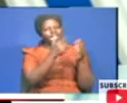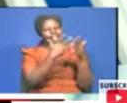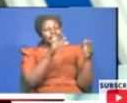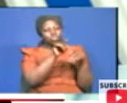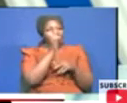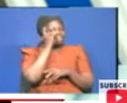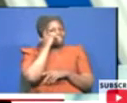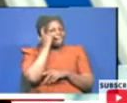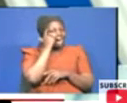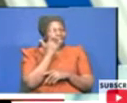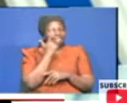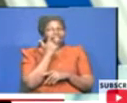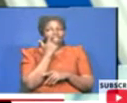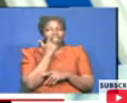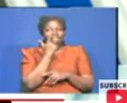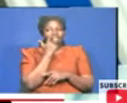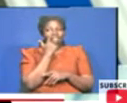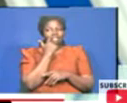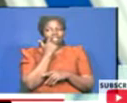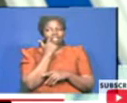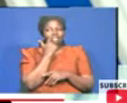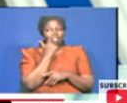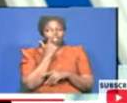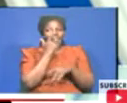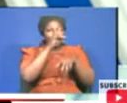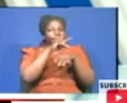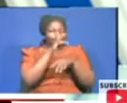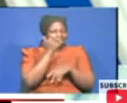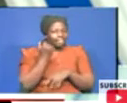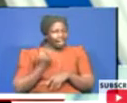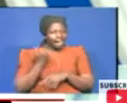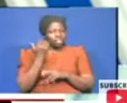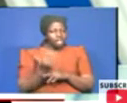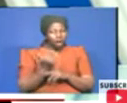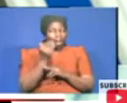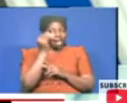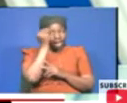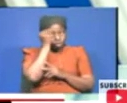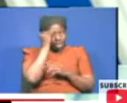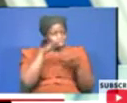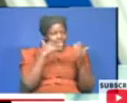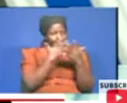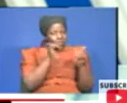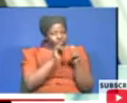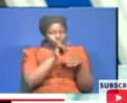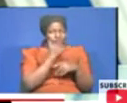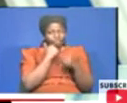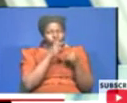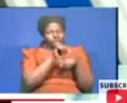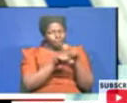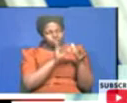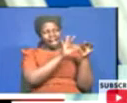know, militate against the girl child education, other than those elements you have brought out of culture,